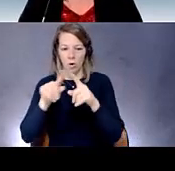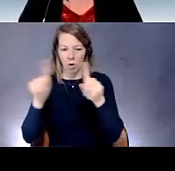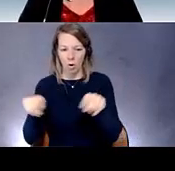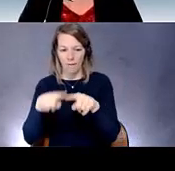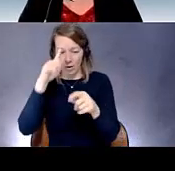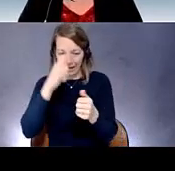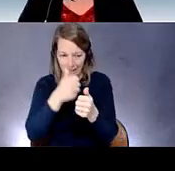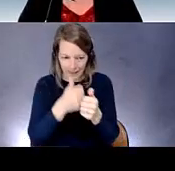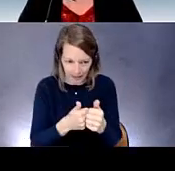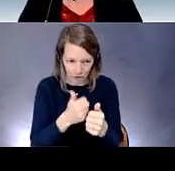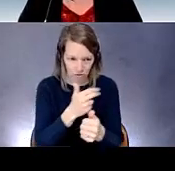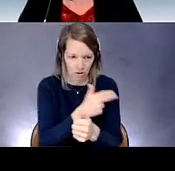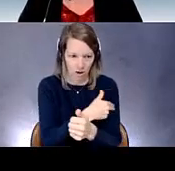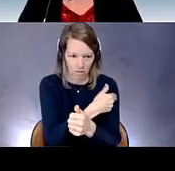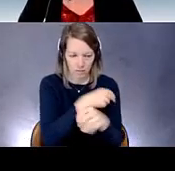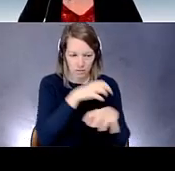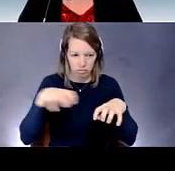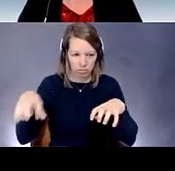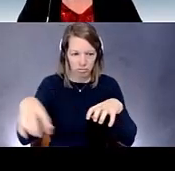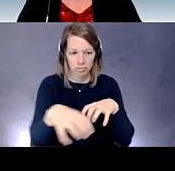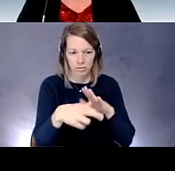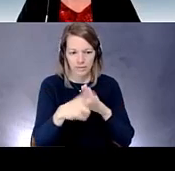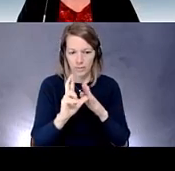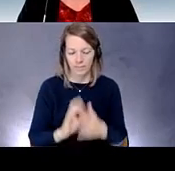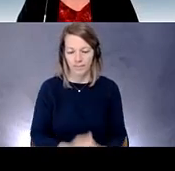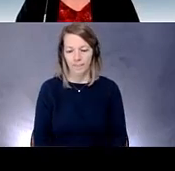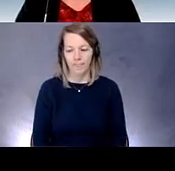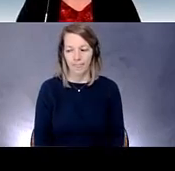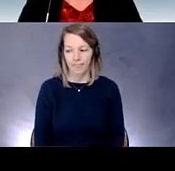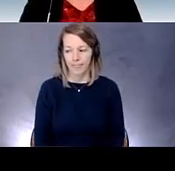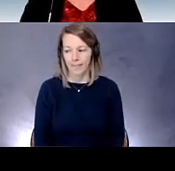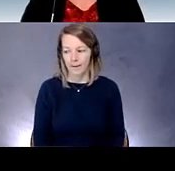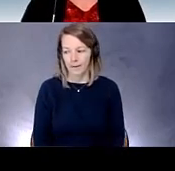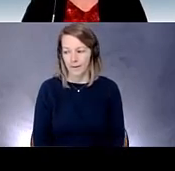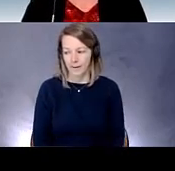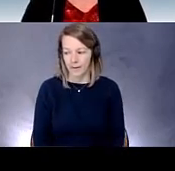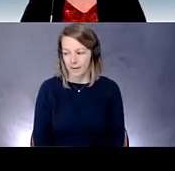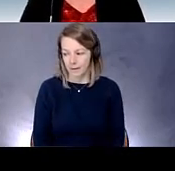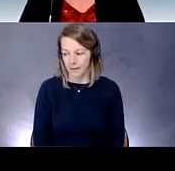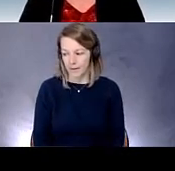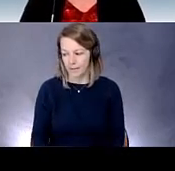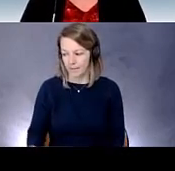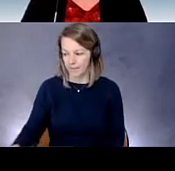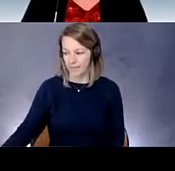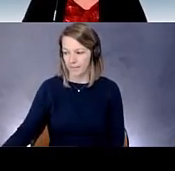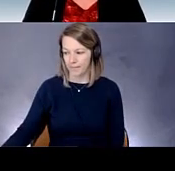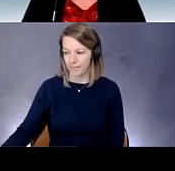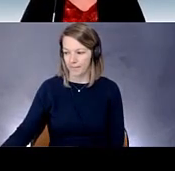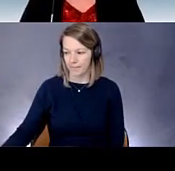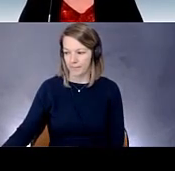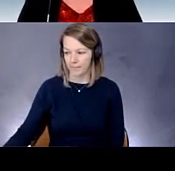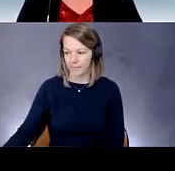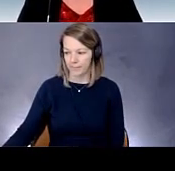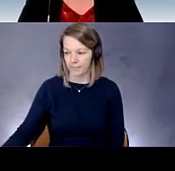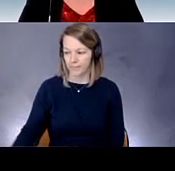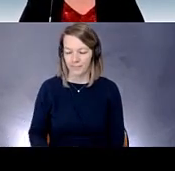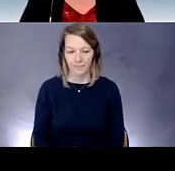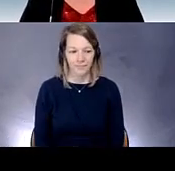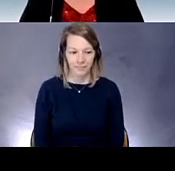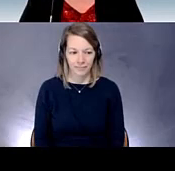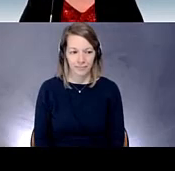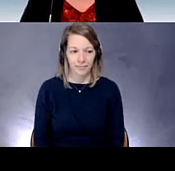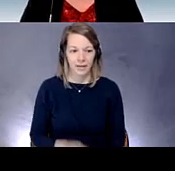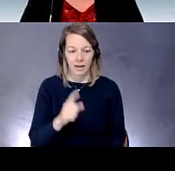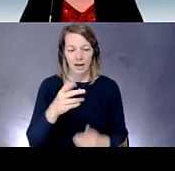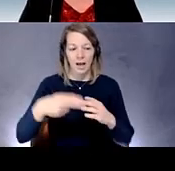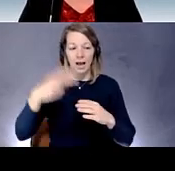hospital reviewed. And let's go to the next slide, please. Great. So this is showing this information kind of at a high level